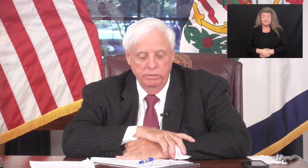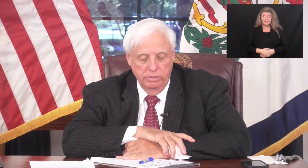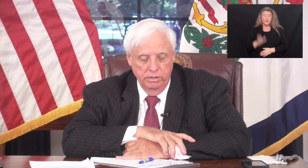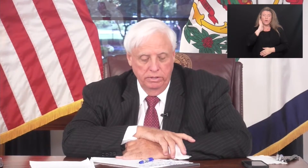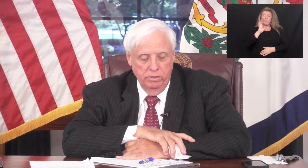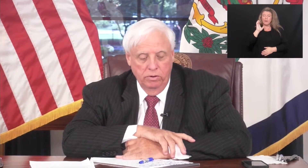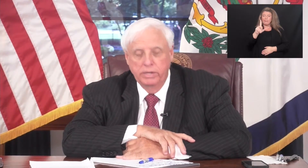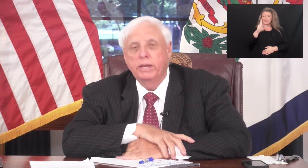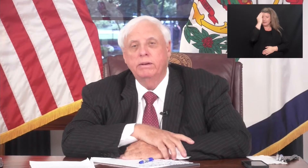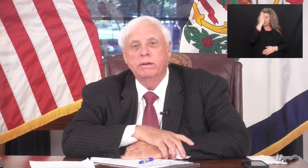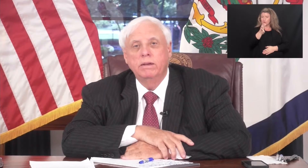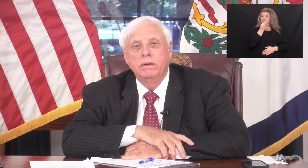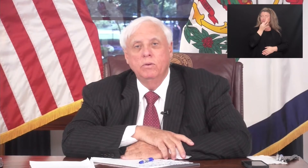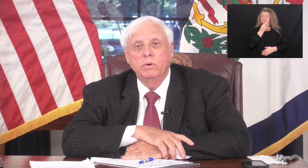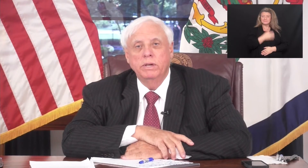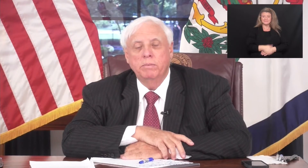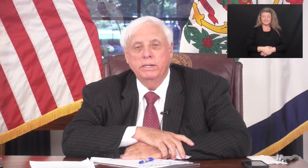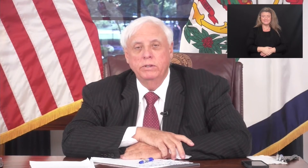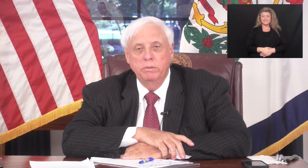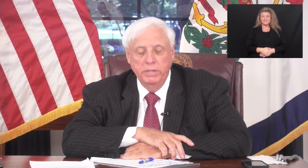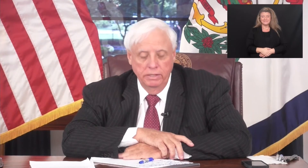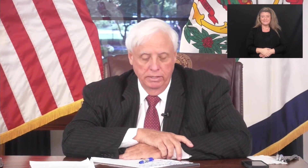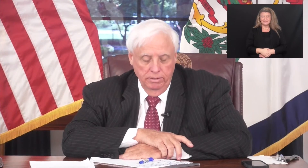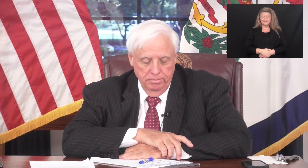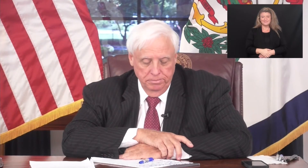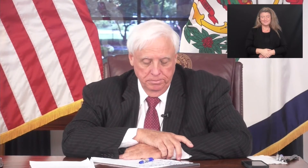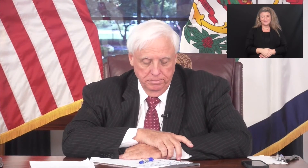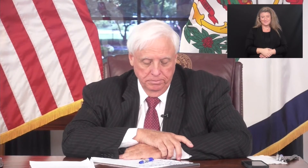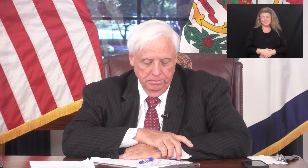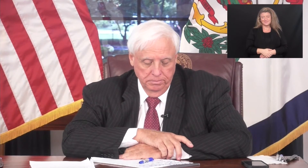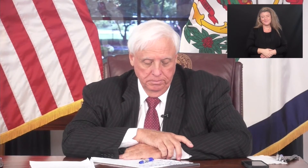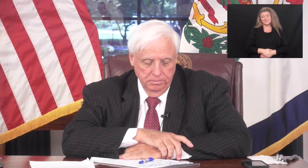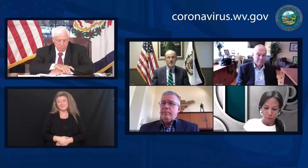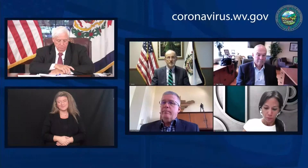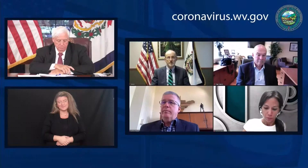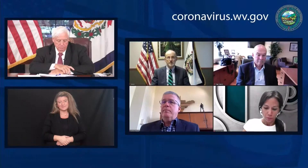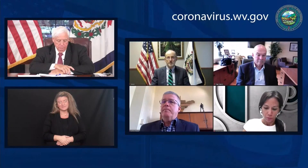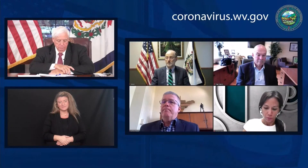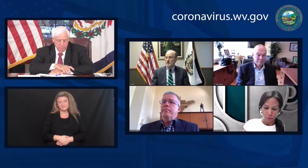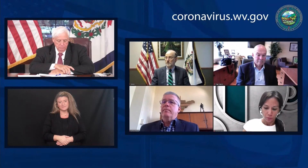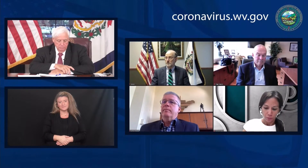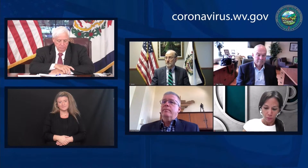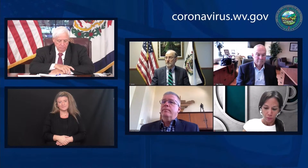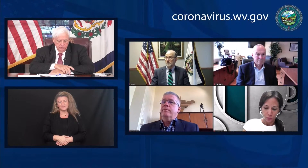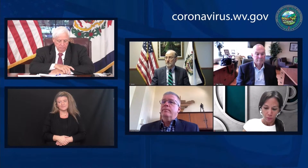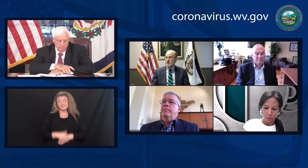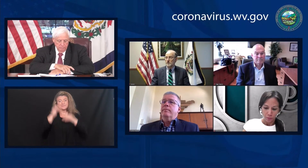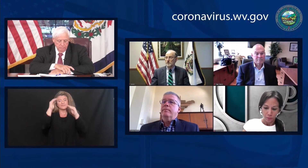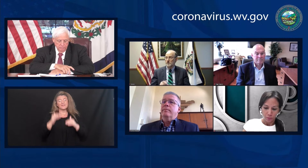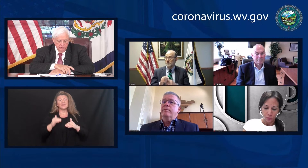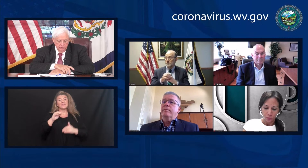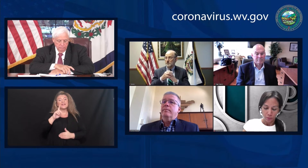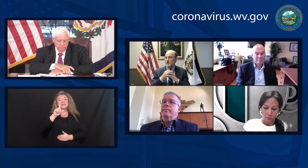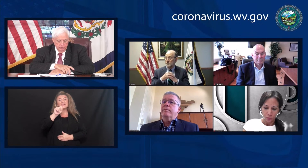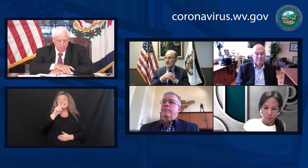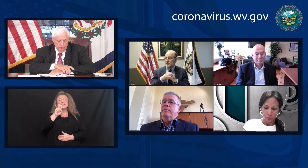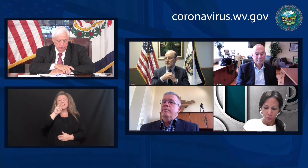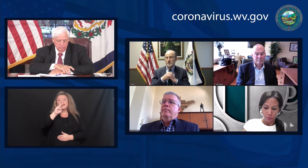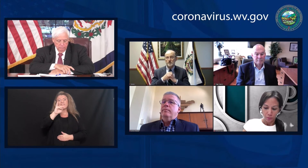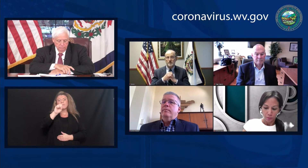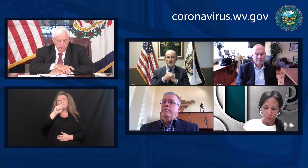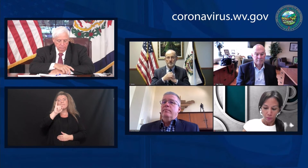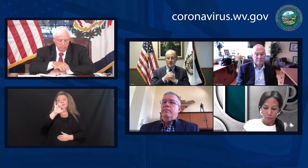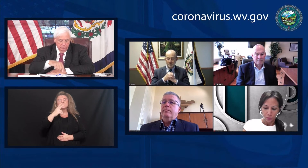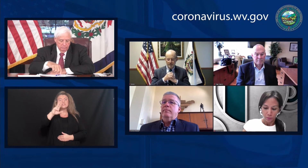back to you, on that, and we'll get back to you immediately. All right, thank you, David. Next to Dave Mistich with West Virginia